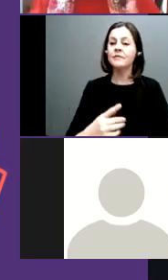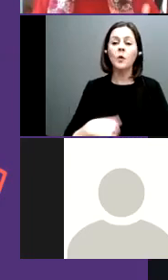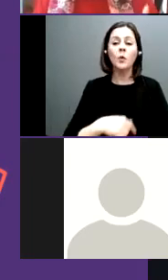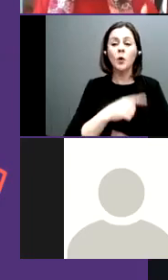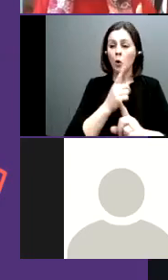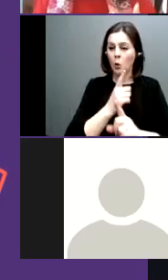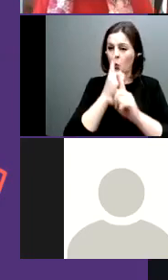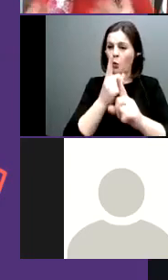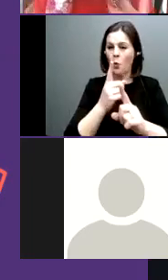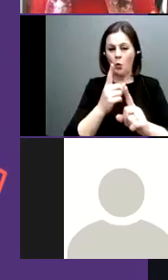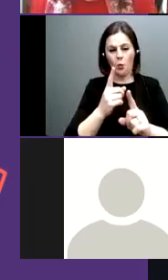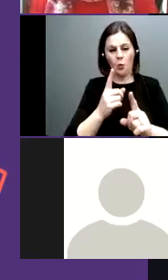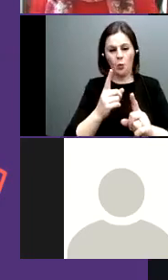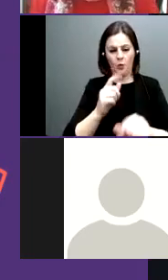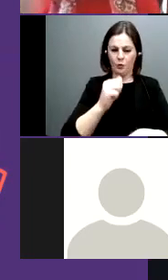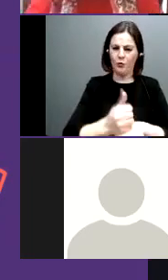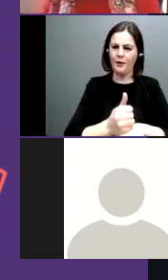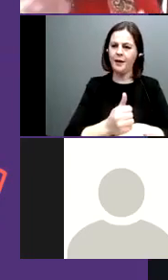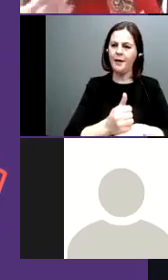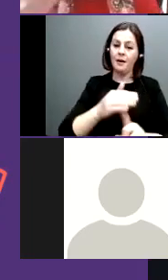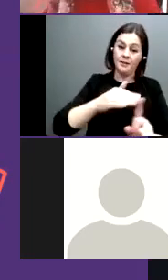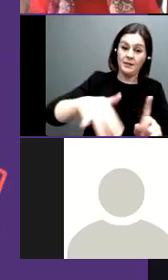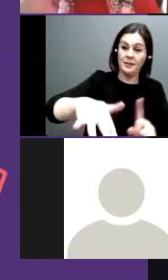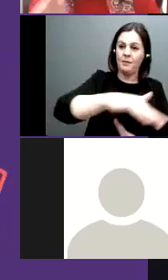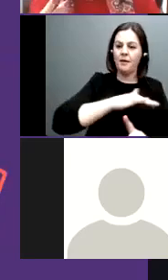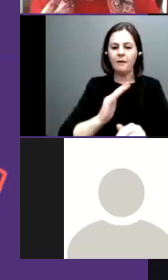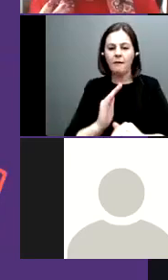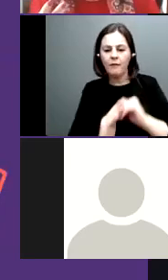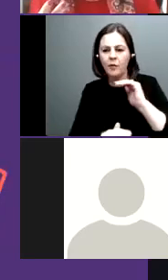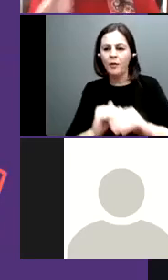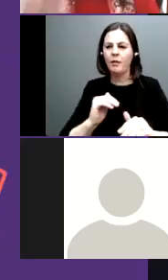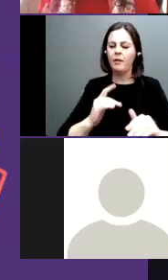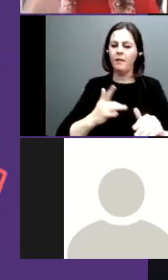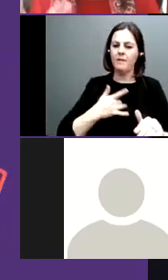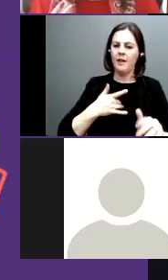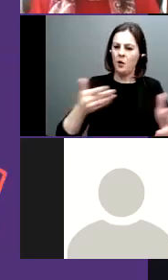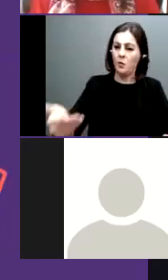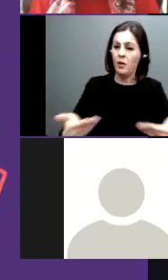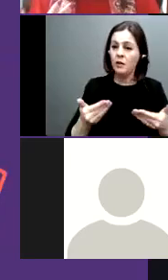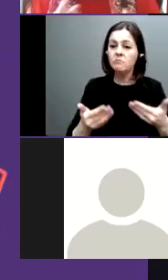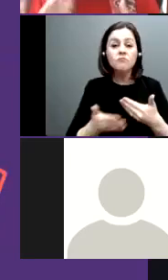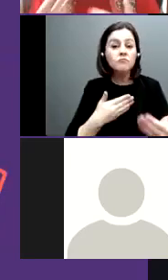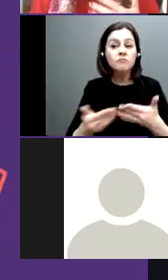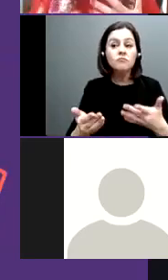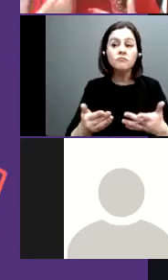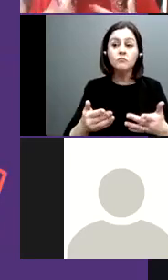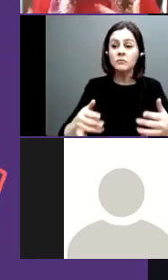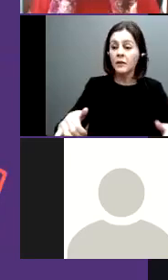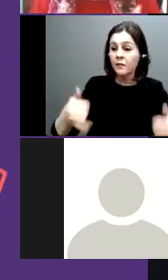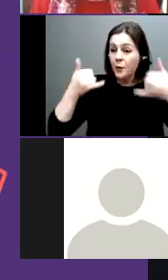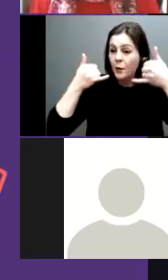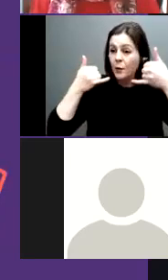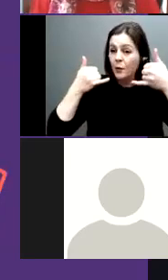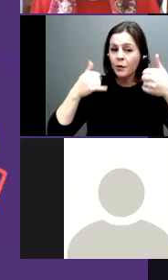and welcoming space, even if that means we're doing it virtually or on the phone. We try to create